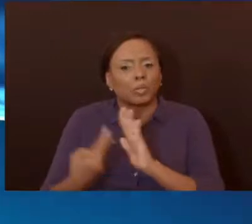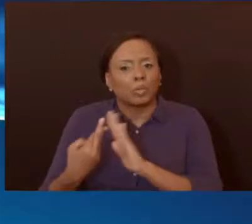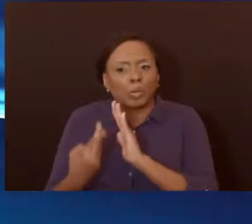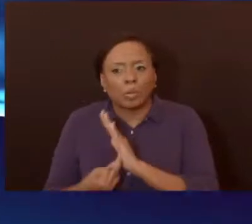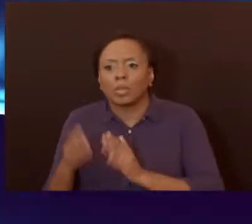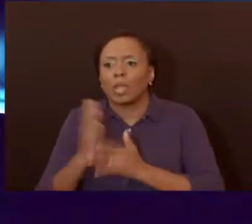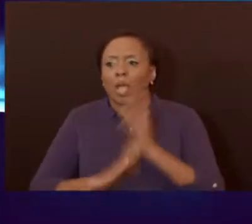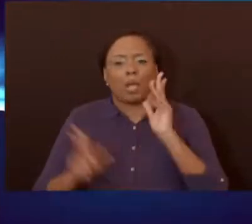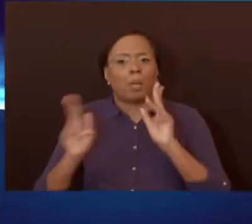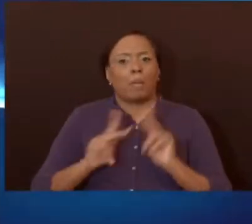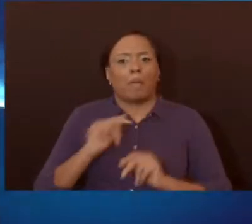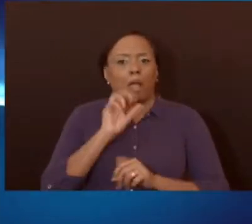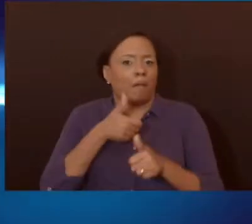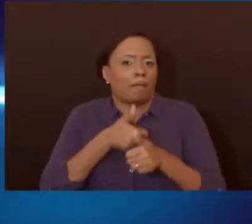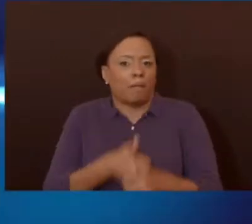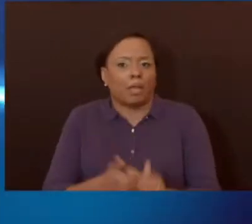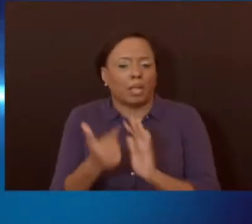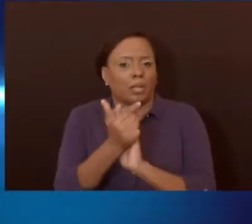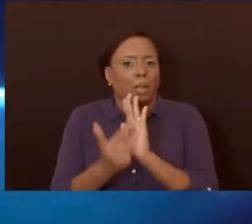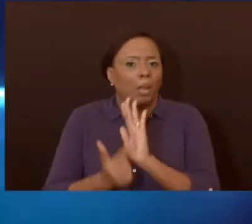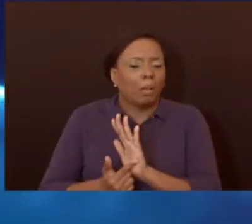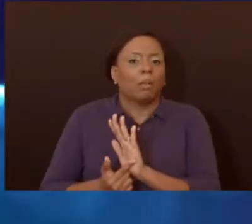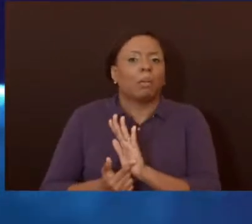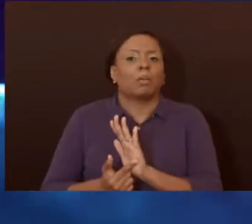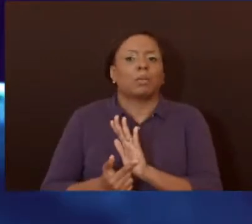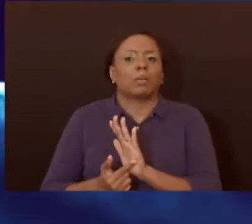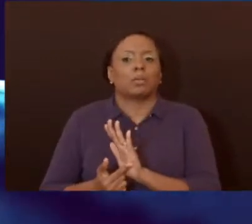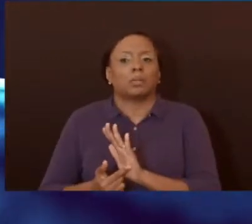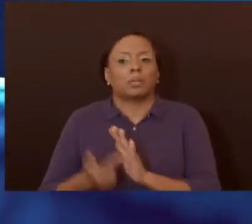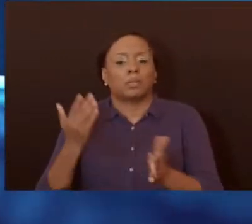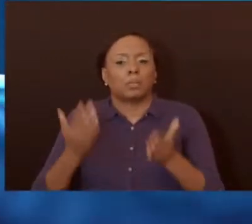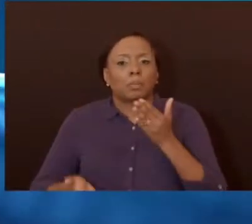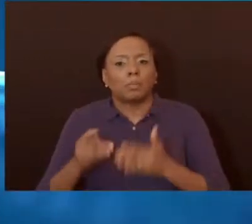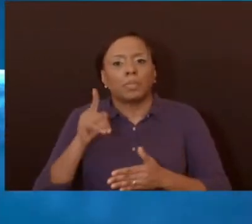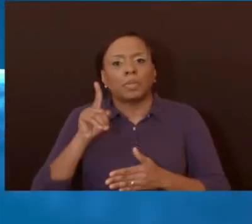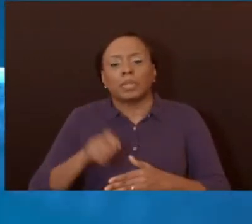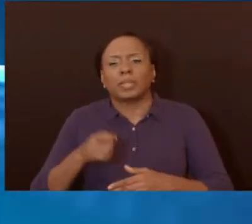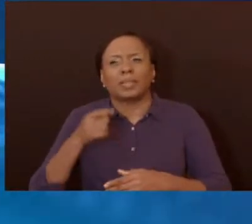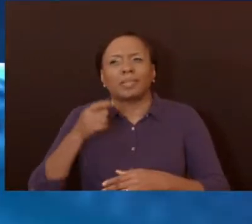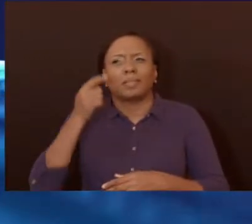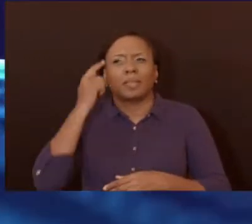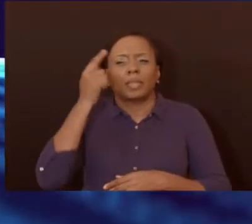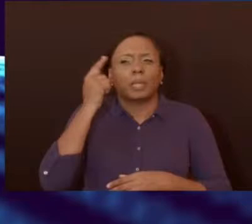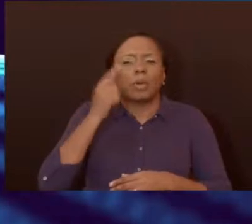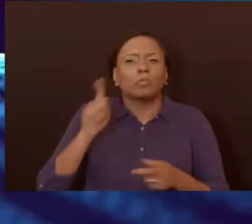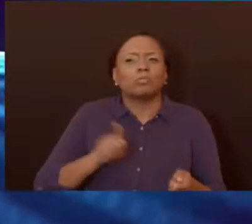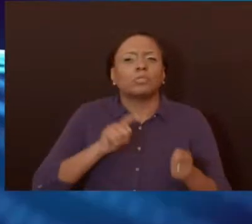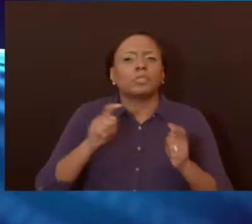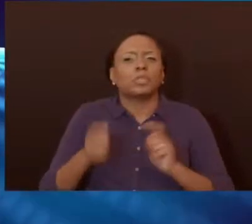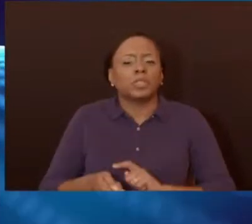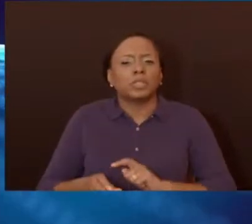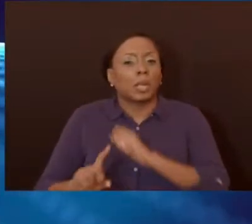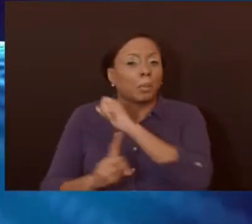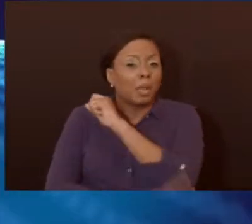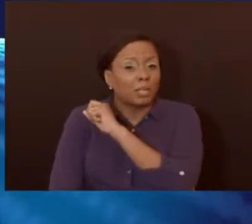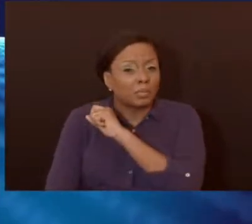directives, do you consider that they may need some revision at this point, given the gravity of what we are going to be